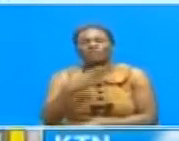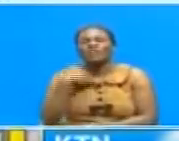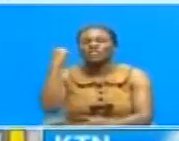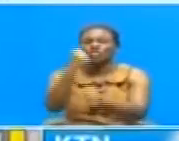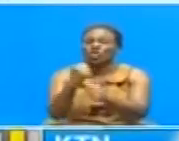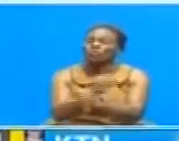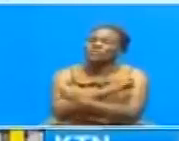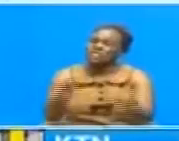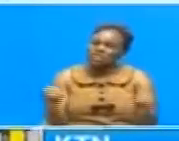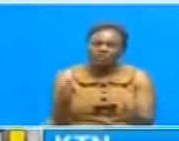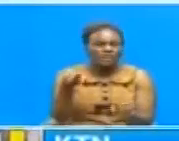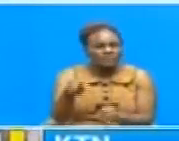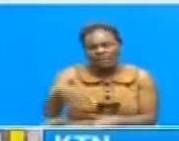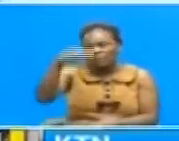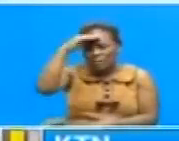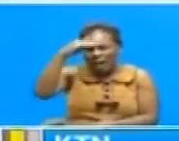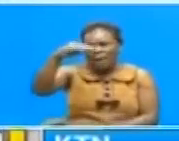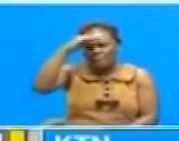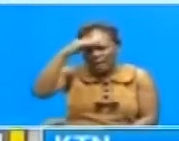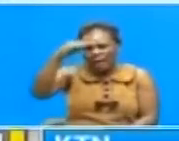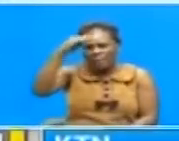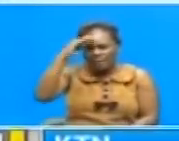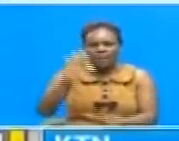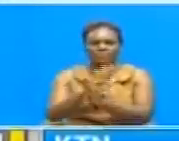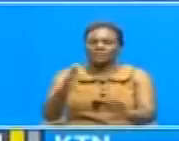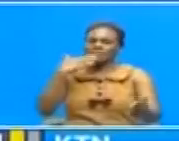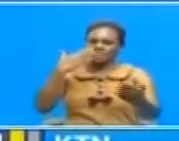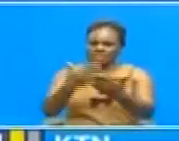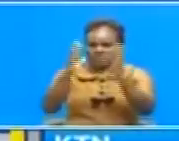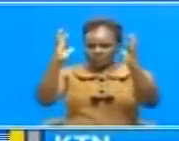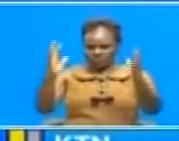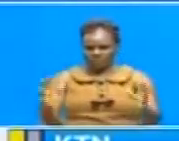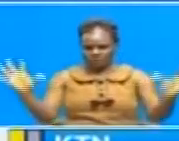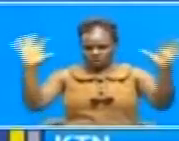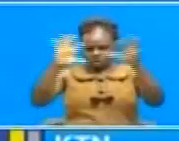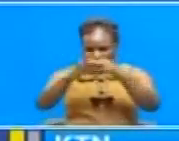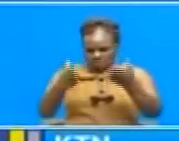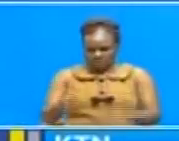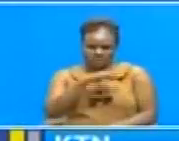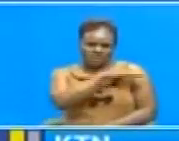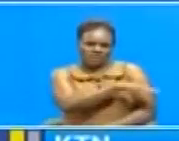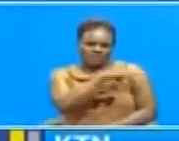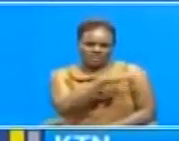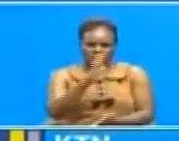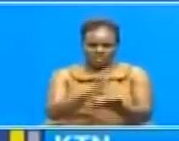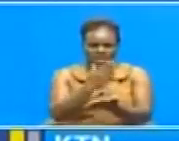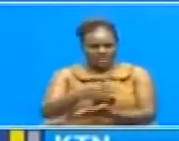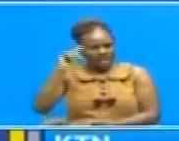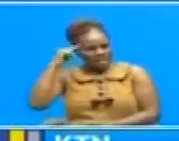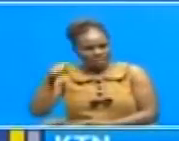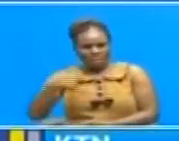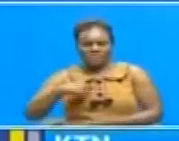jobs, but just there. All right. Just drinking. Okay, yes. Well, thank you very much for joining us this evening and sharing your thoughts with